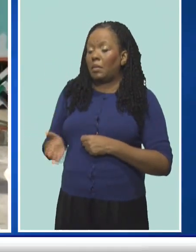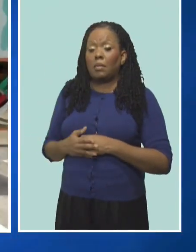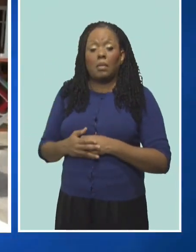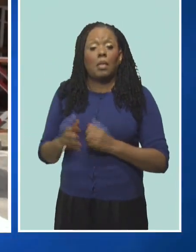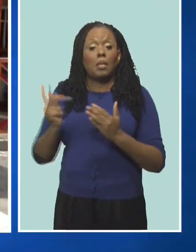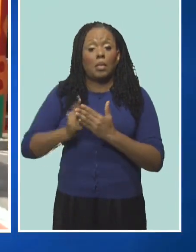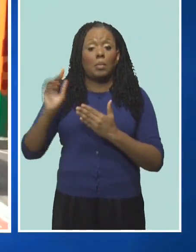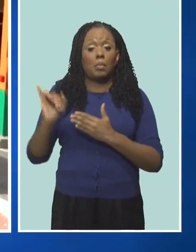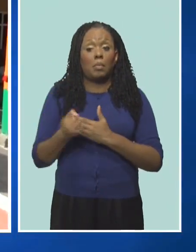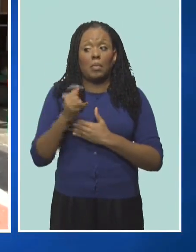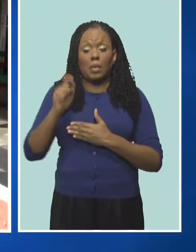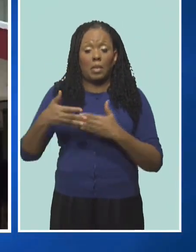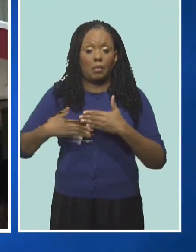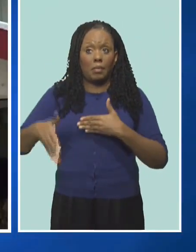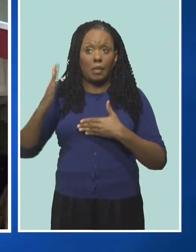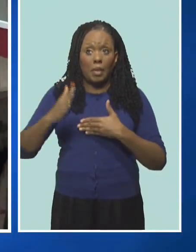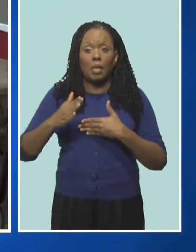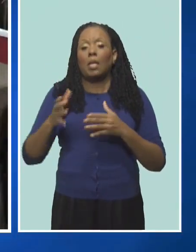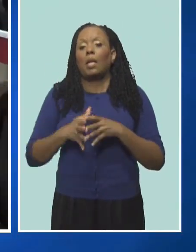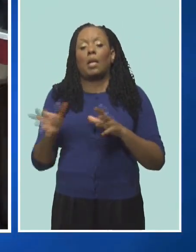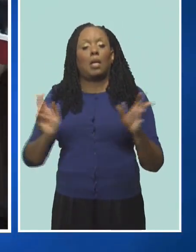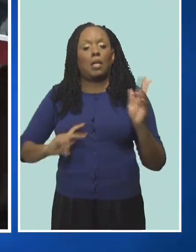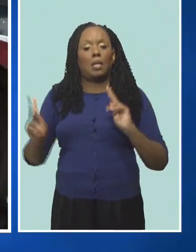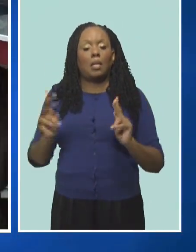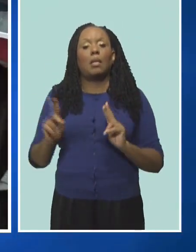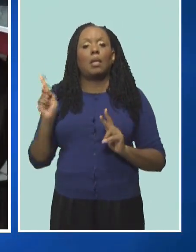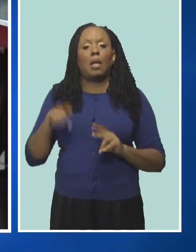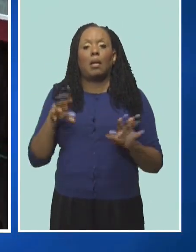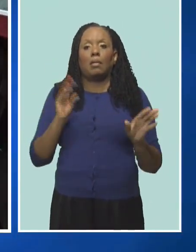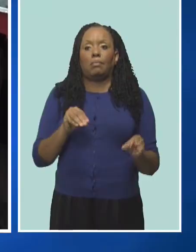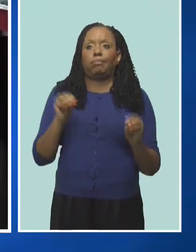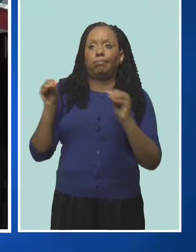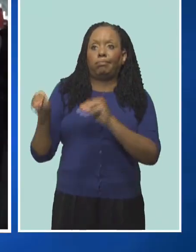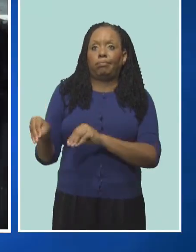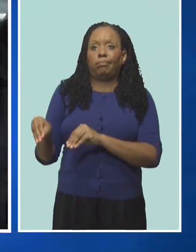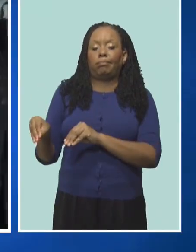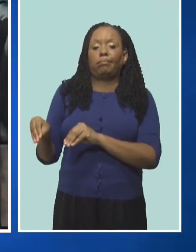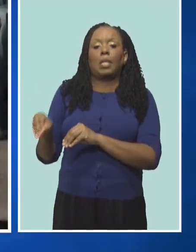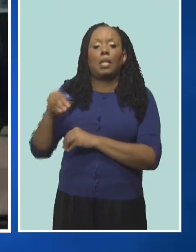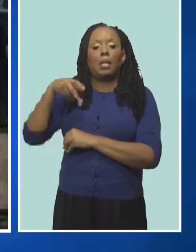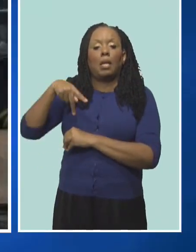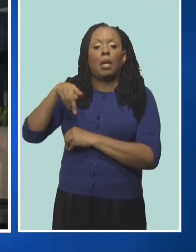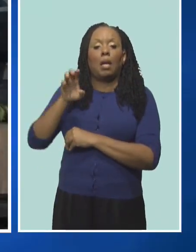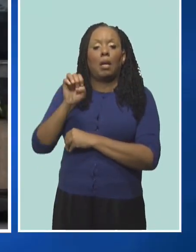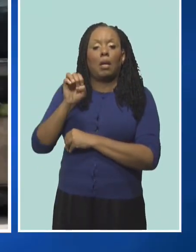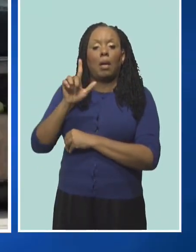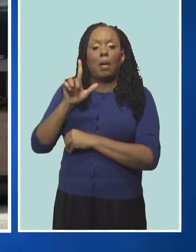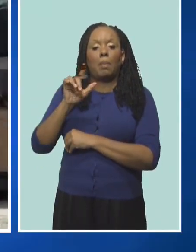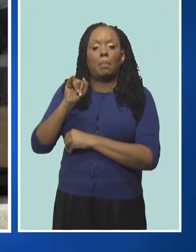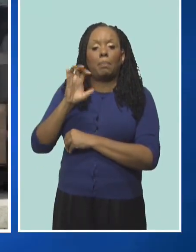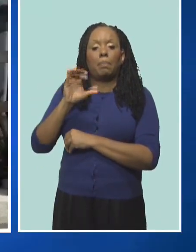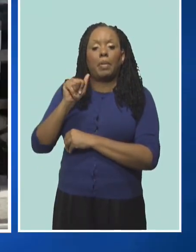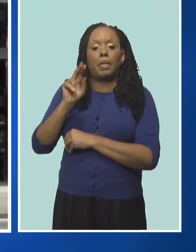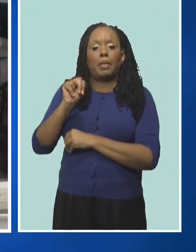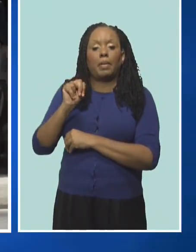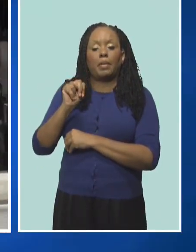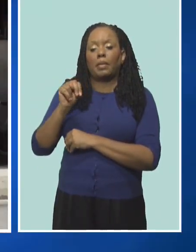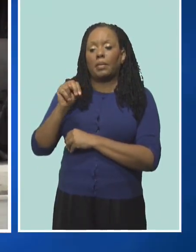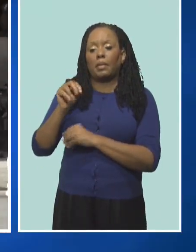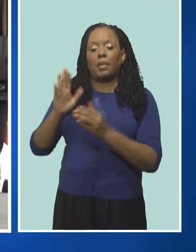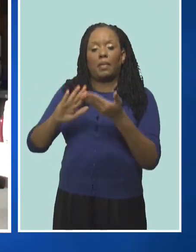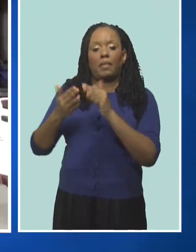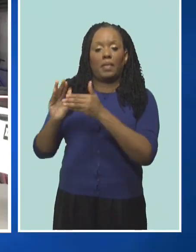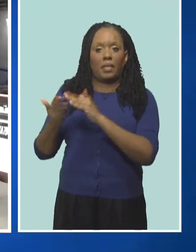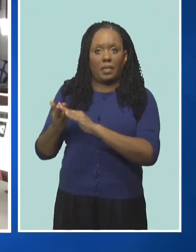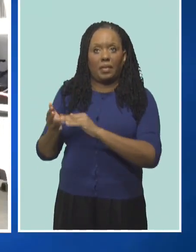forward, vendors and artisans will be temporarily relocated to Pelican Village. Communication specialist with